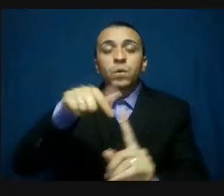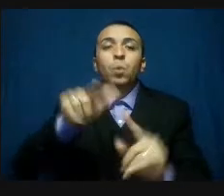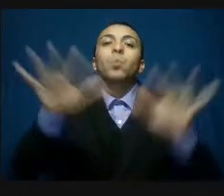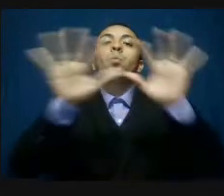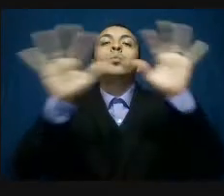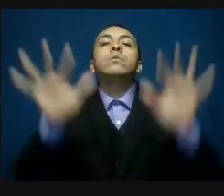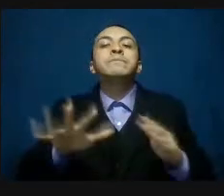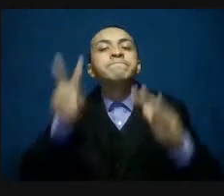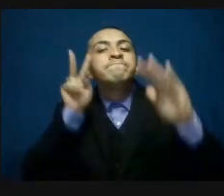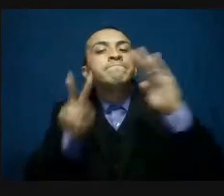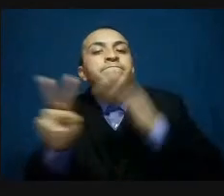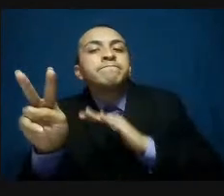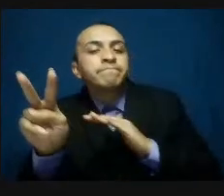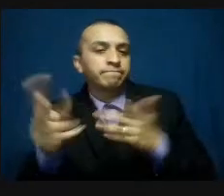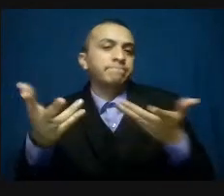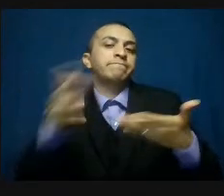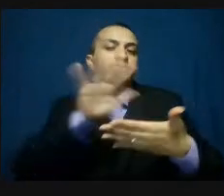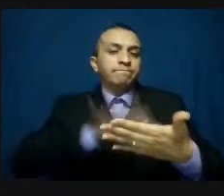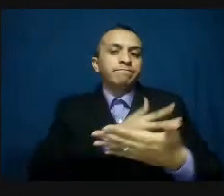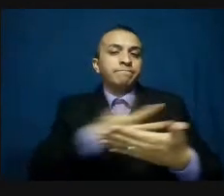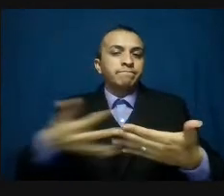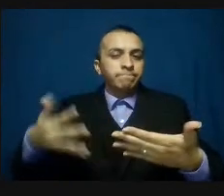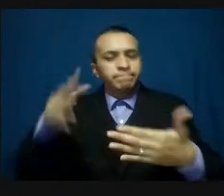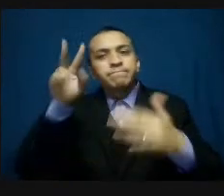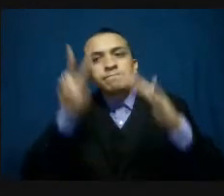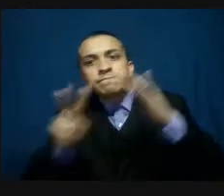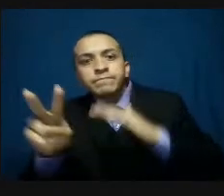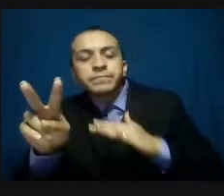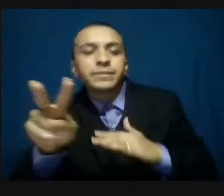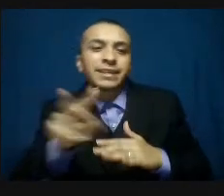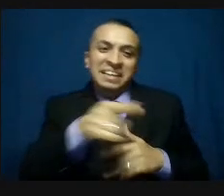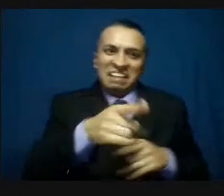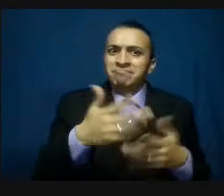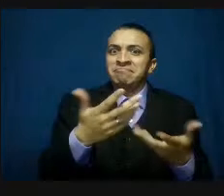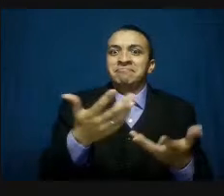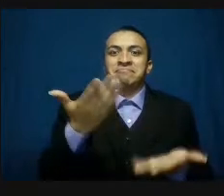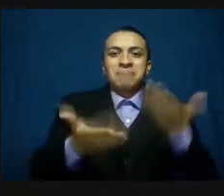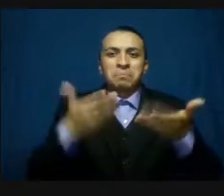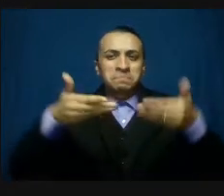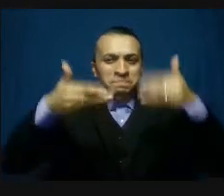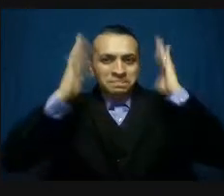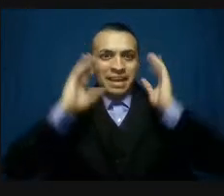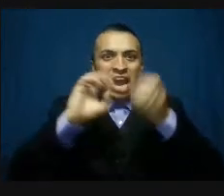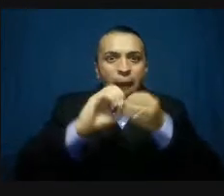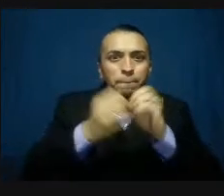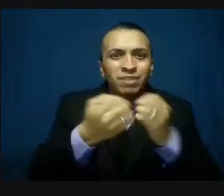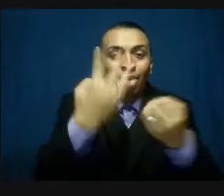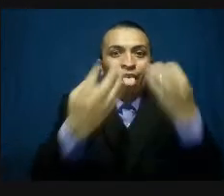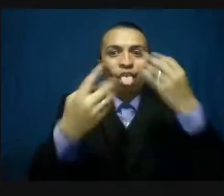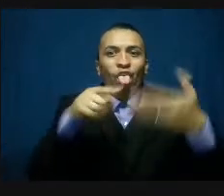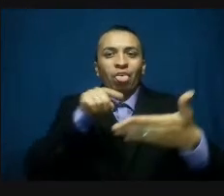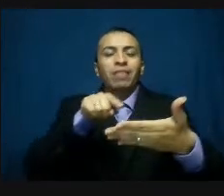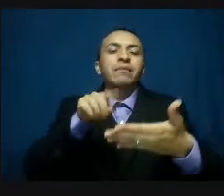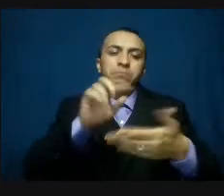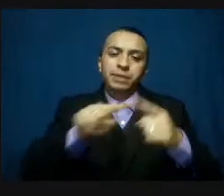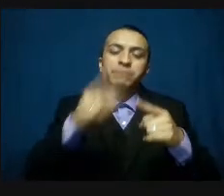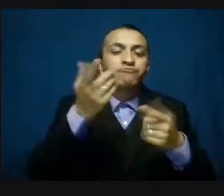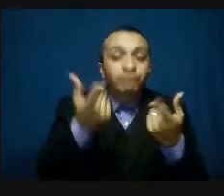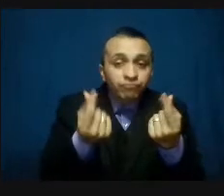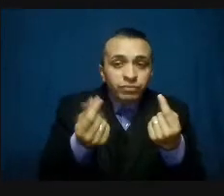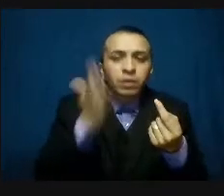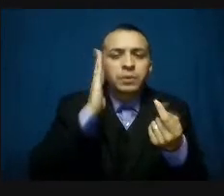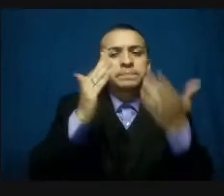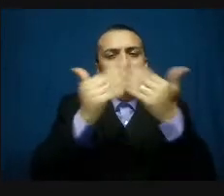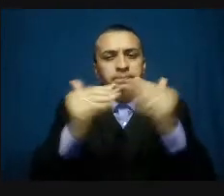week. And it may look like a whole bunch of gobbledygook in numbers, but basically what it does is it breaks down each day of the upcoming week